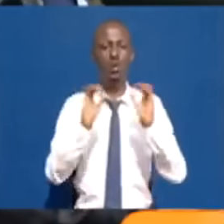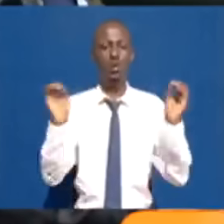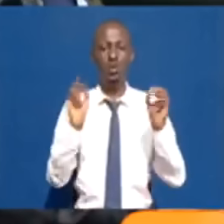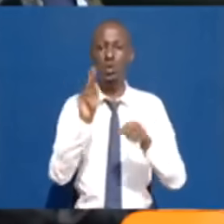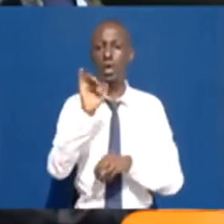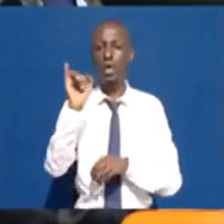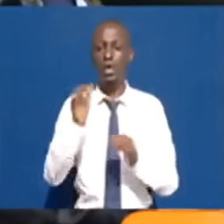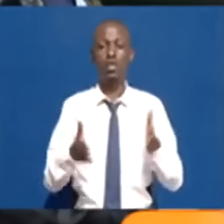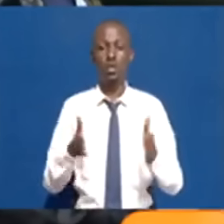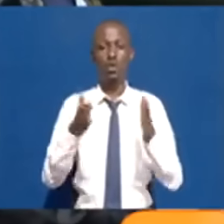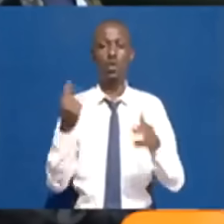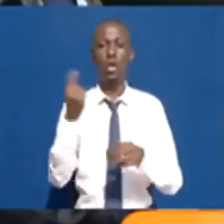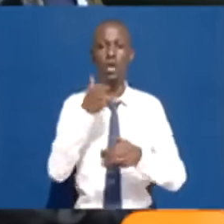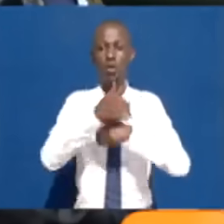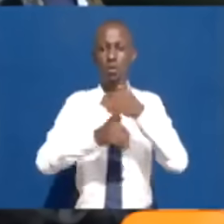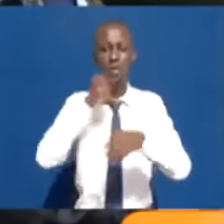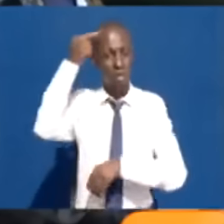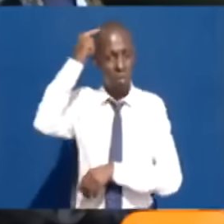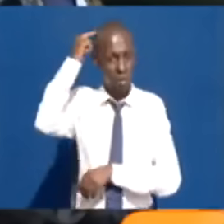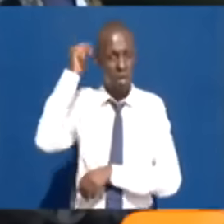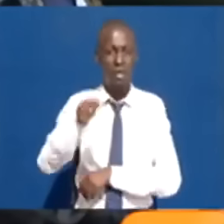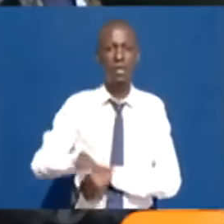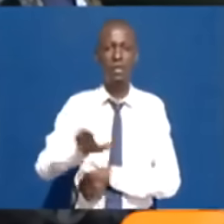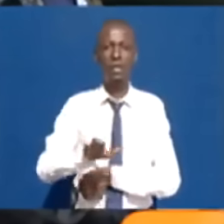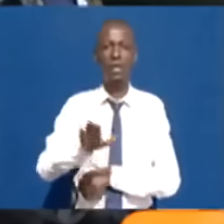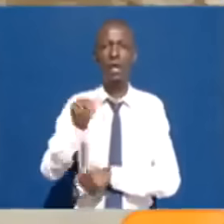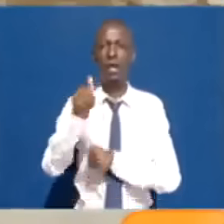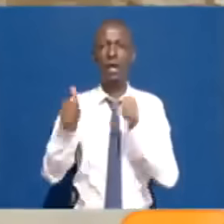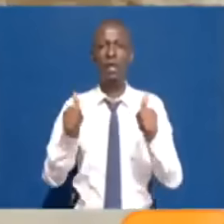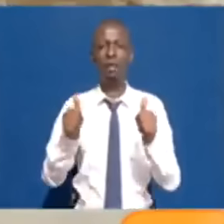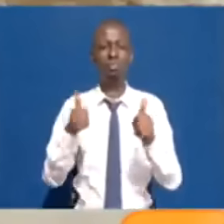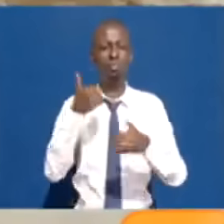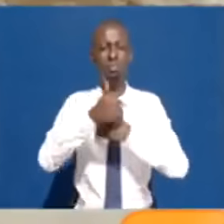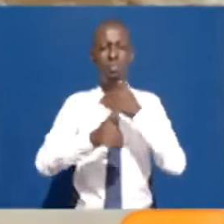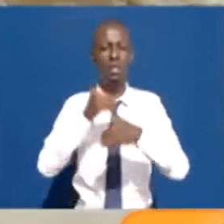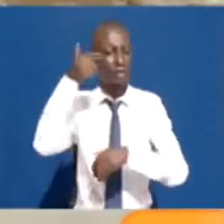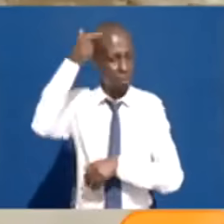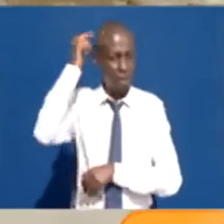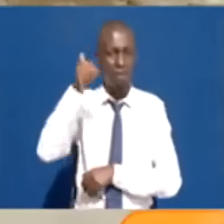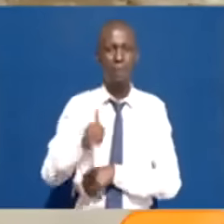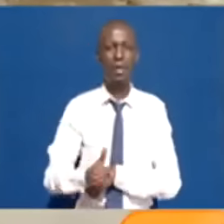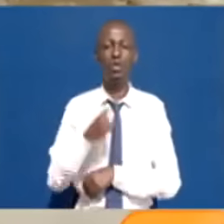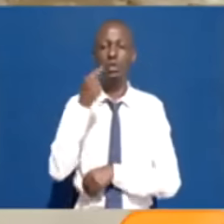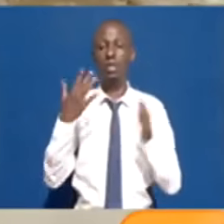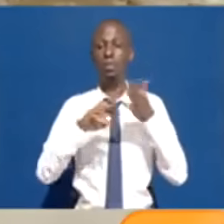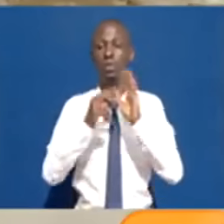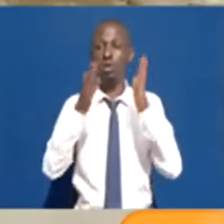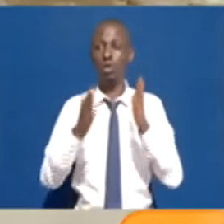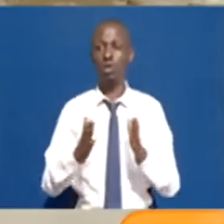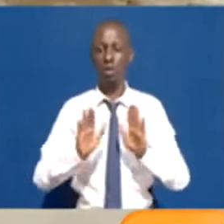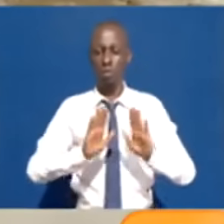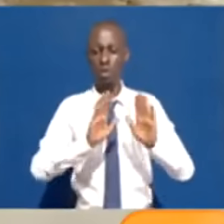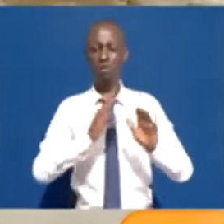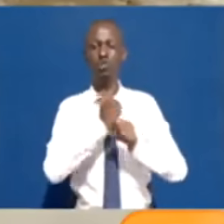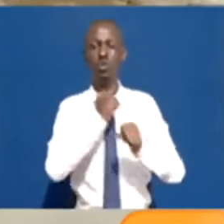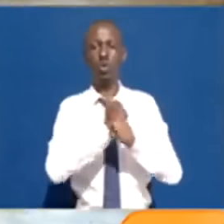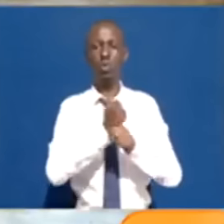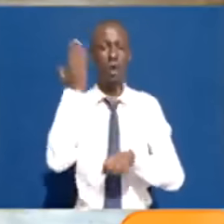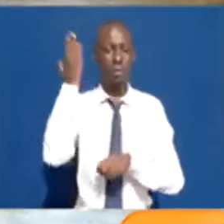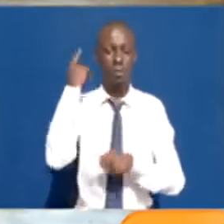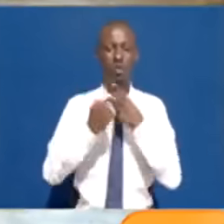road which is tarmacked within Syokimau, all the other roads have not been tarmacked. Residents say the contractor left the work incomplete 2 years